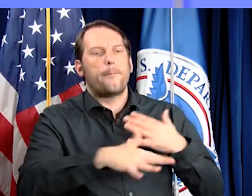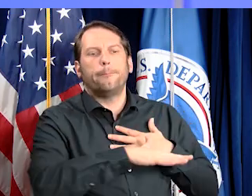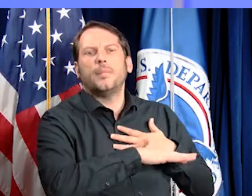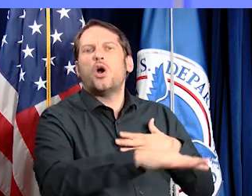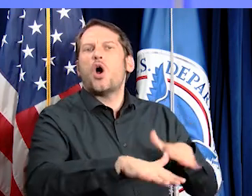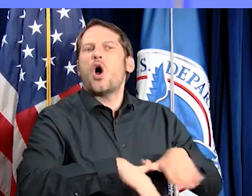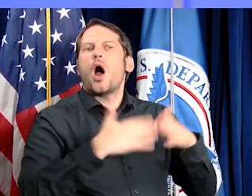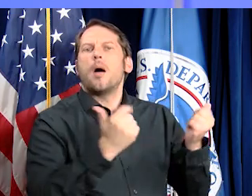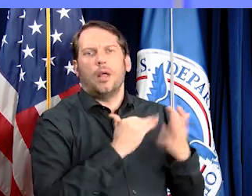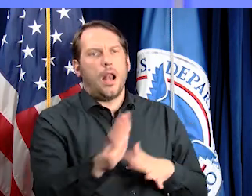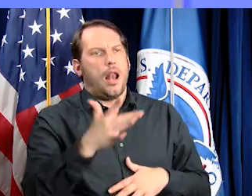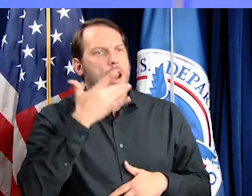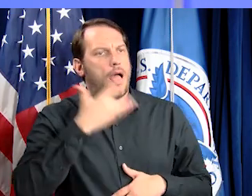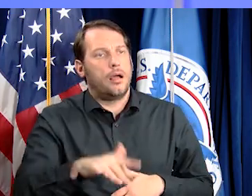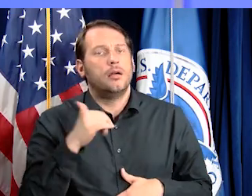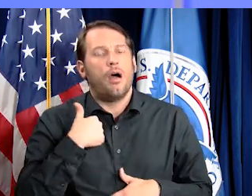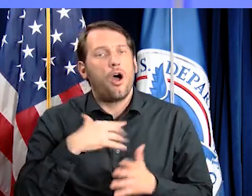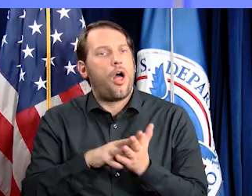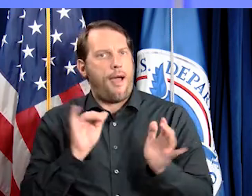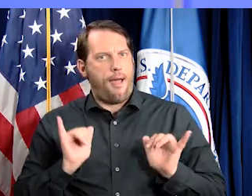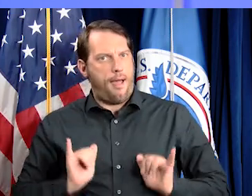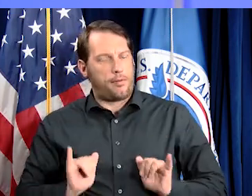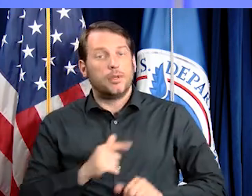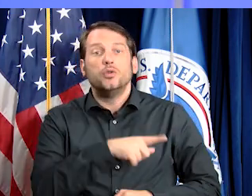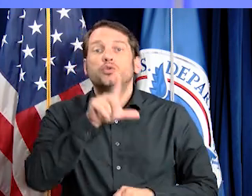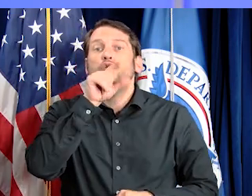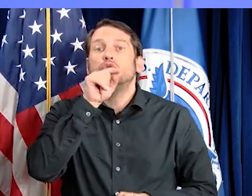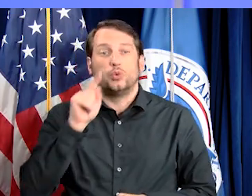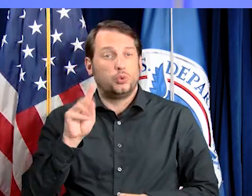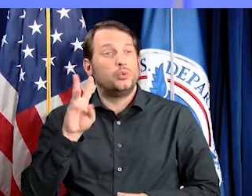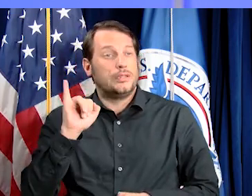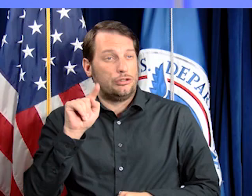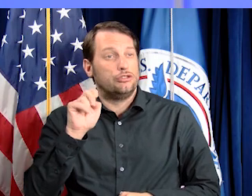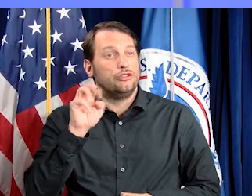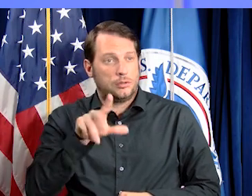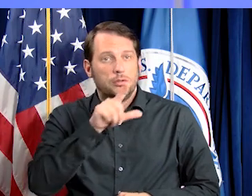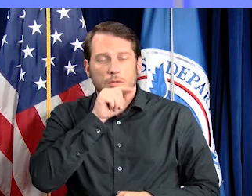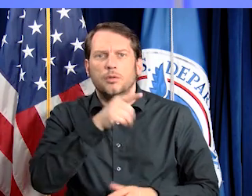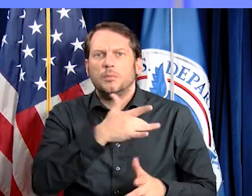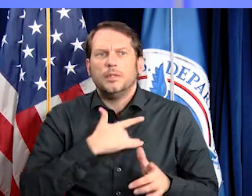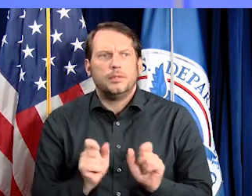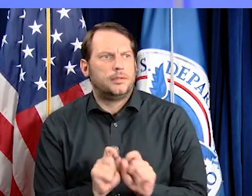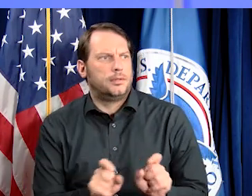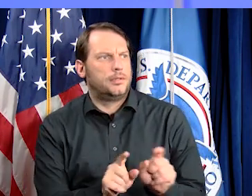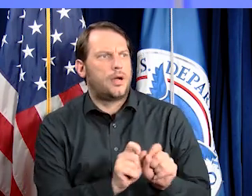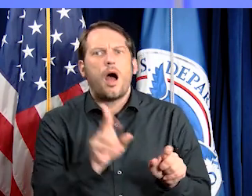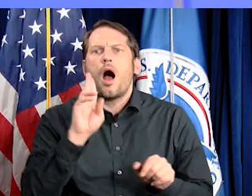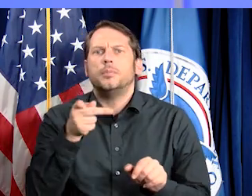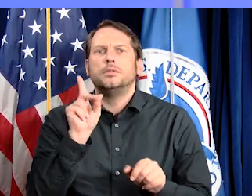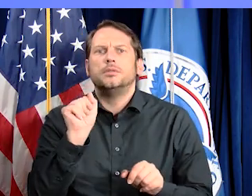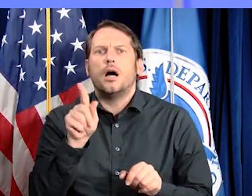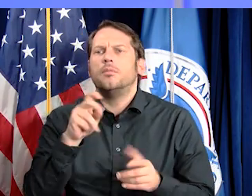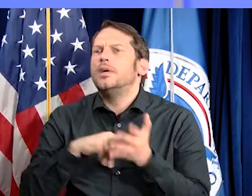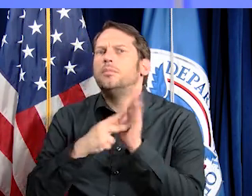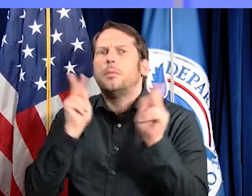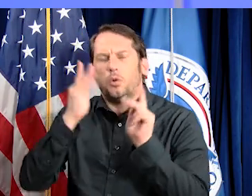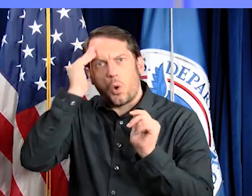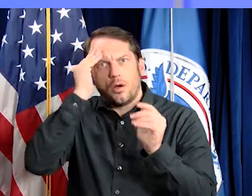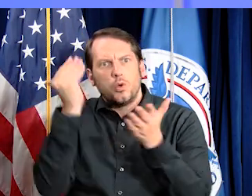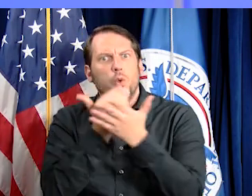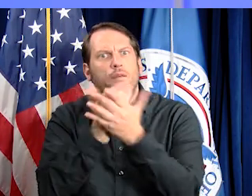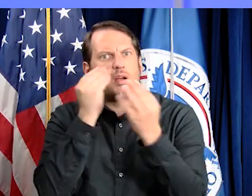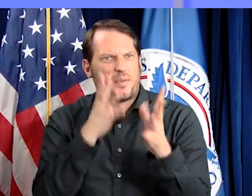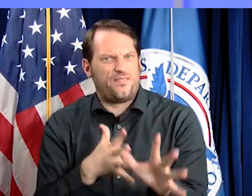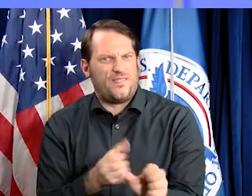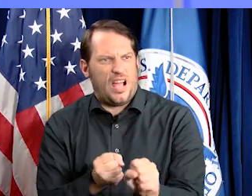that it did provide informative information, updates, much more quickly than traditional media. And so it was really interesting when